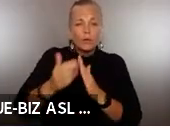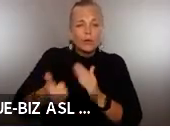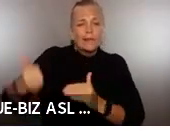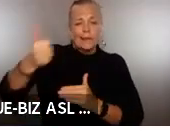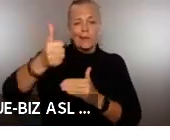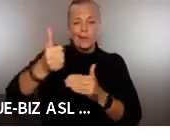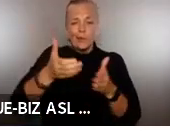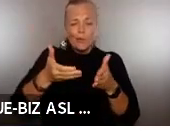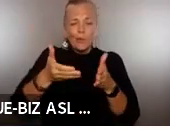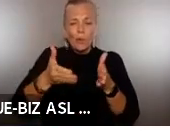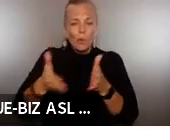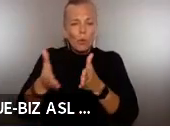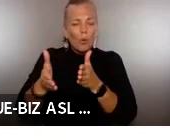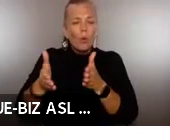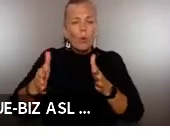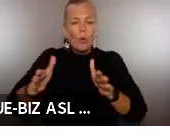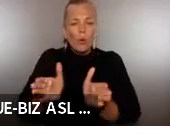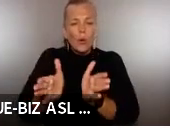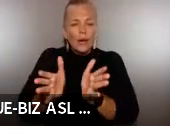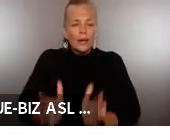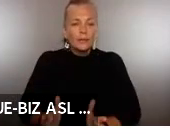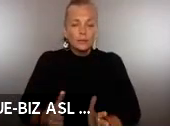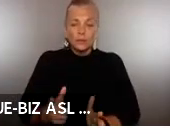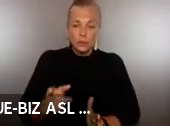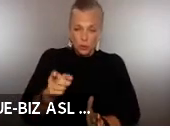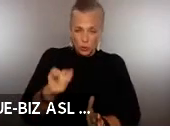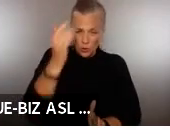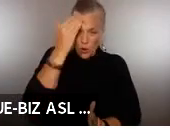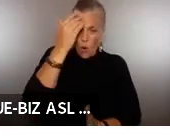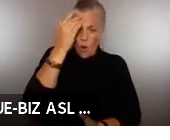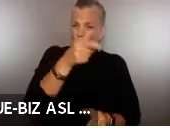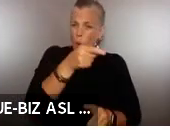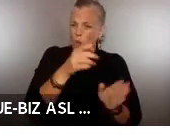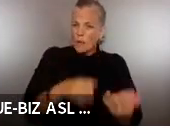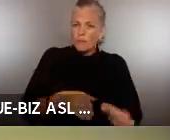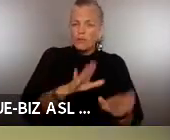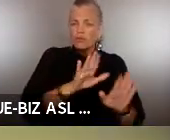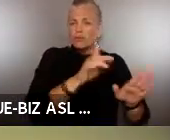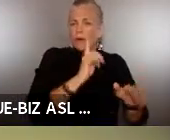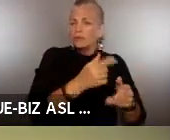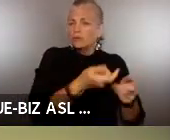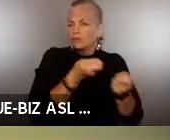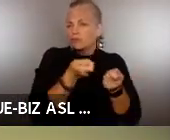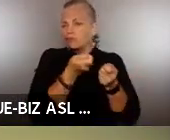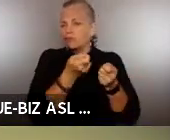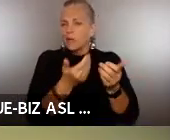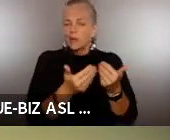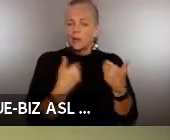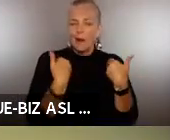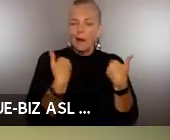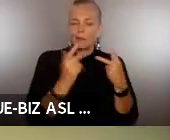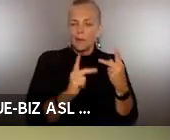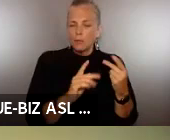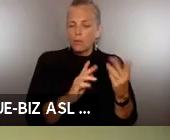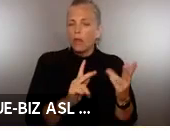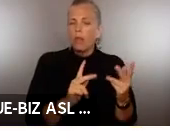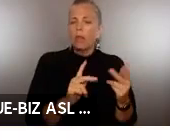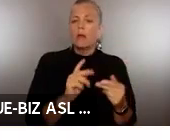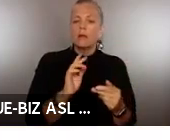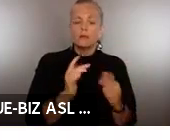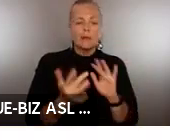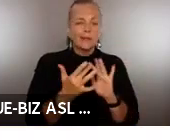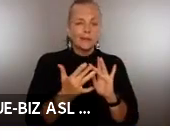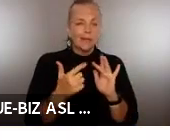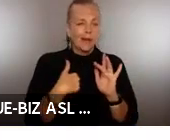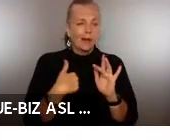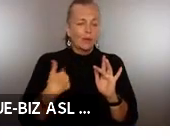or anybody who can engage the youth on this, I mean, just, you know, hit me up, you know. I do. And we can work together on